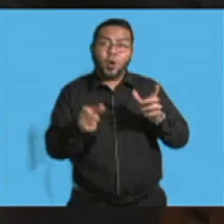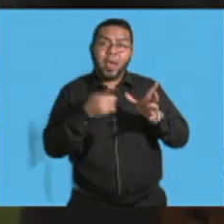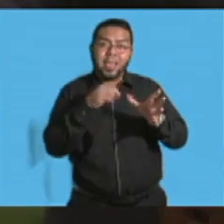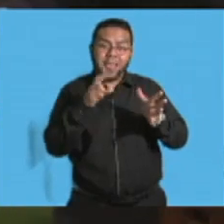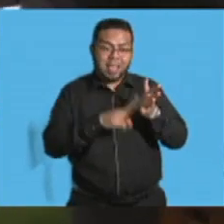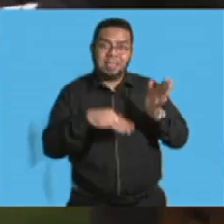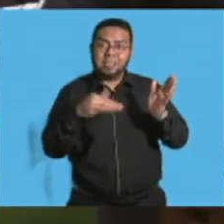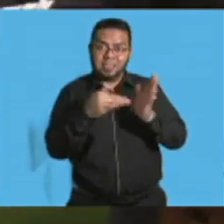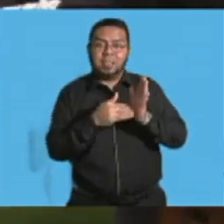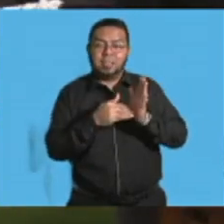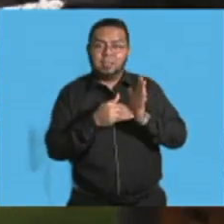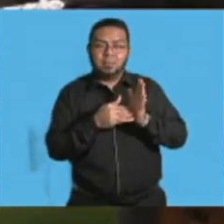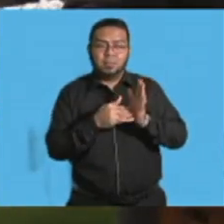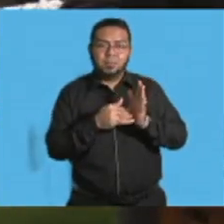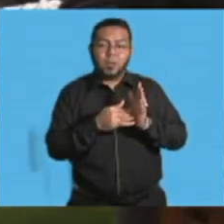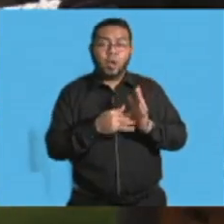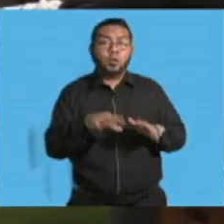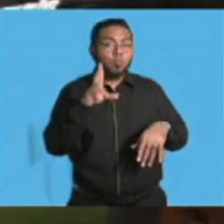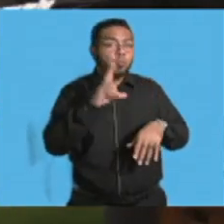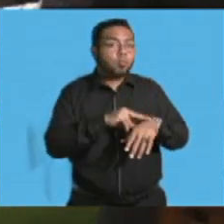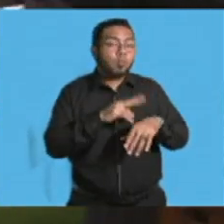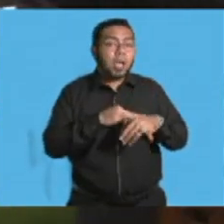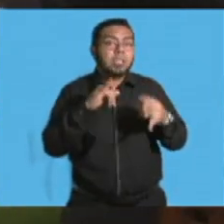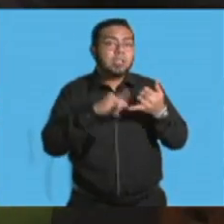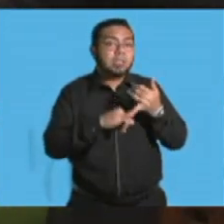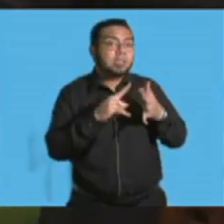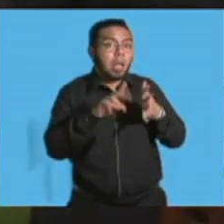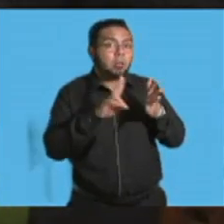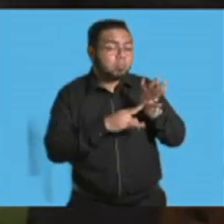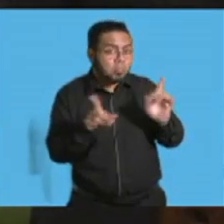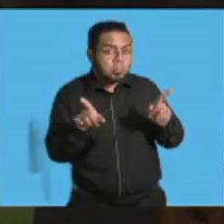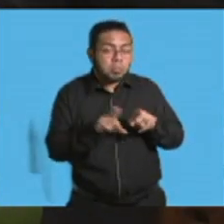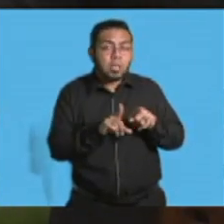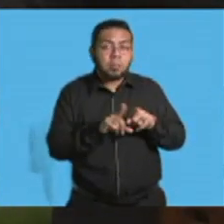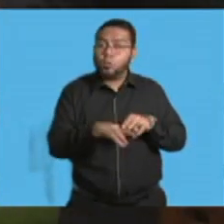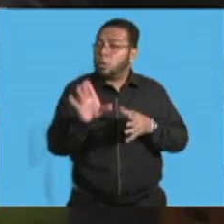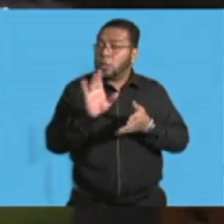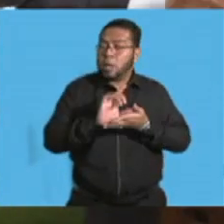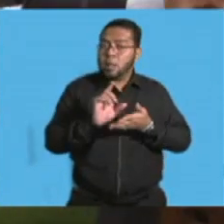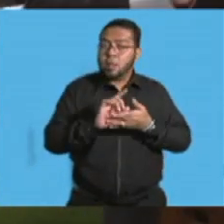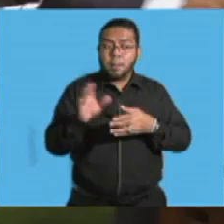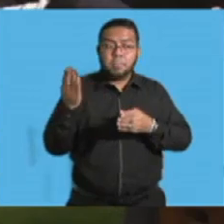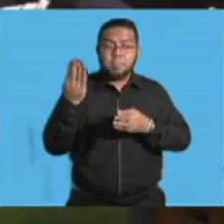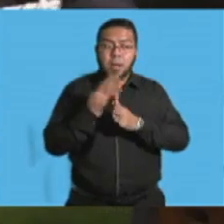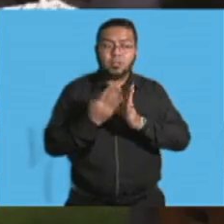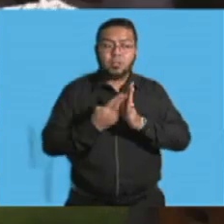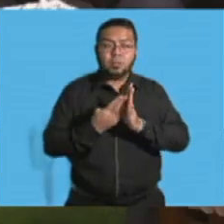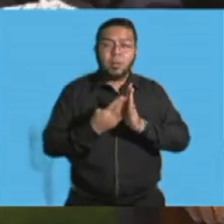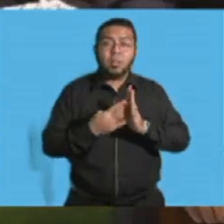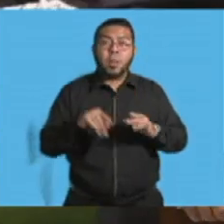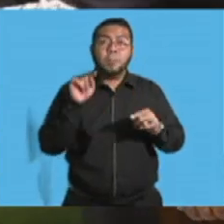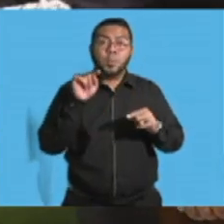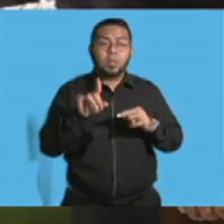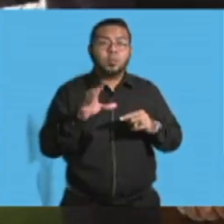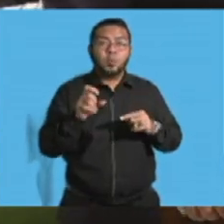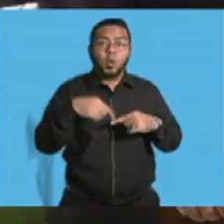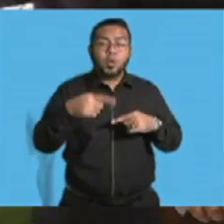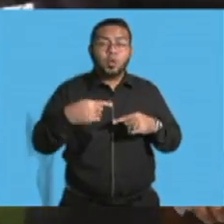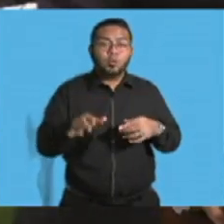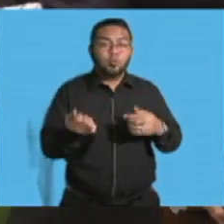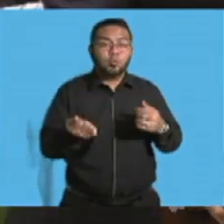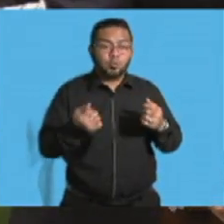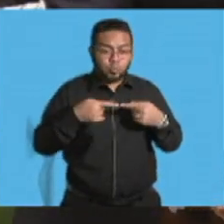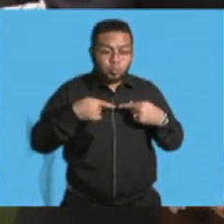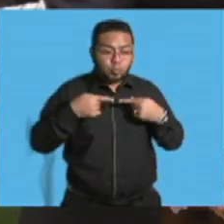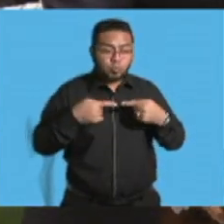International Economist, Dr. Christy Sen, who clearly labelled the budget as responsible. Madam Speaker, the point that we have continued to drive at in this